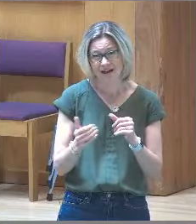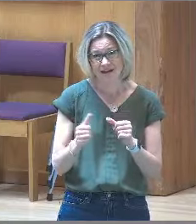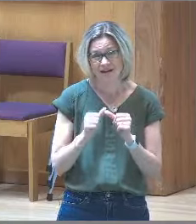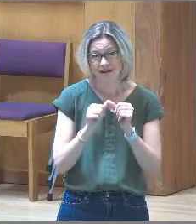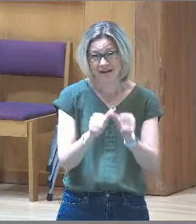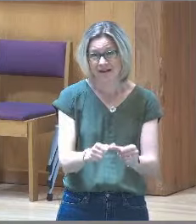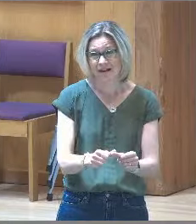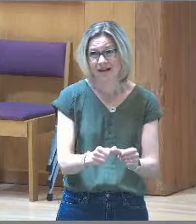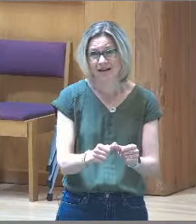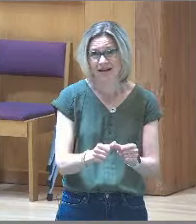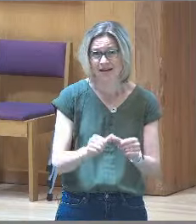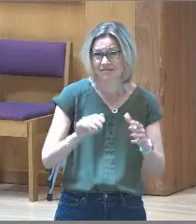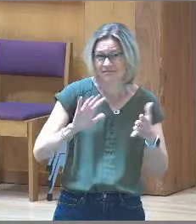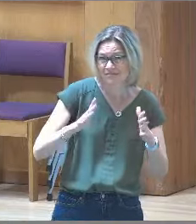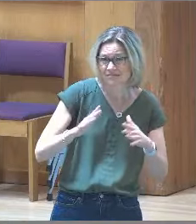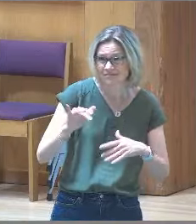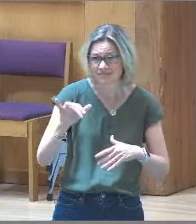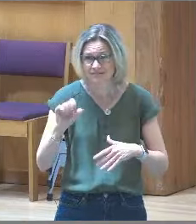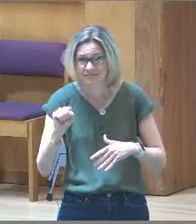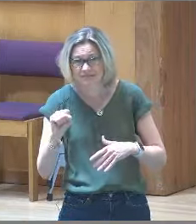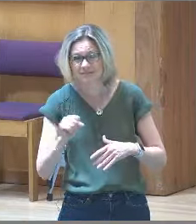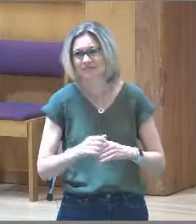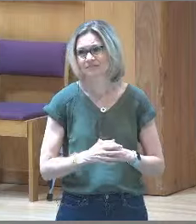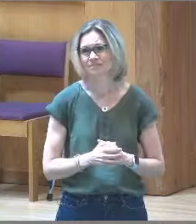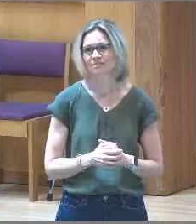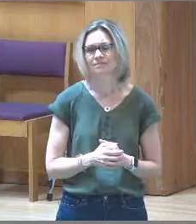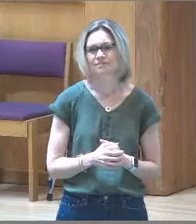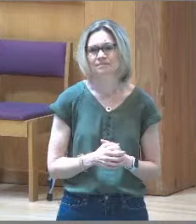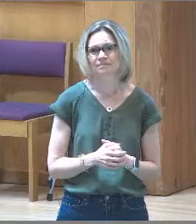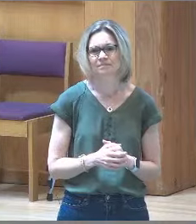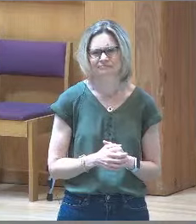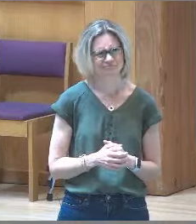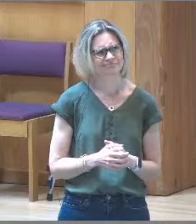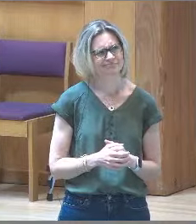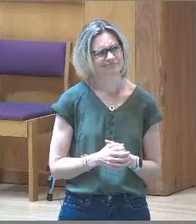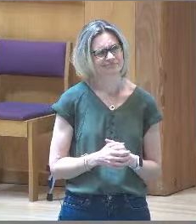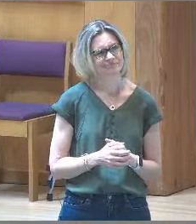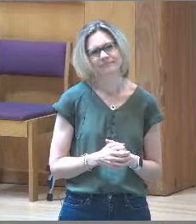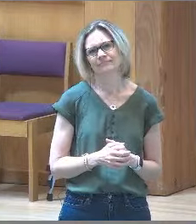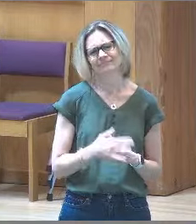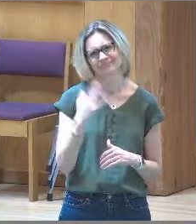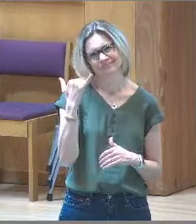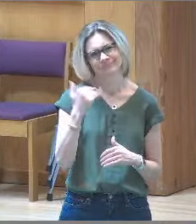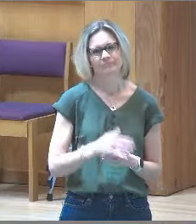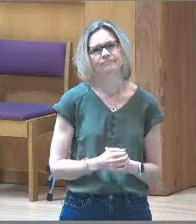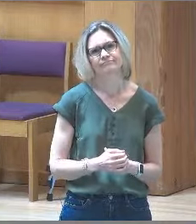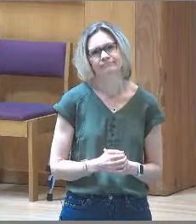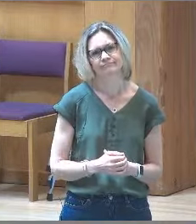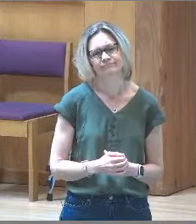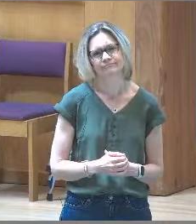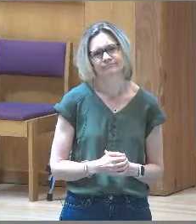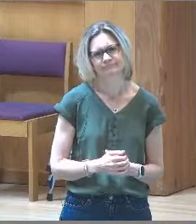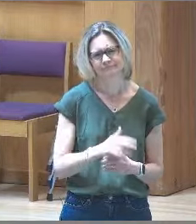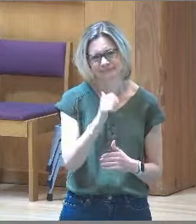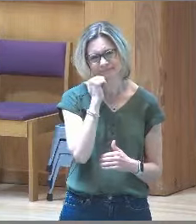of. Yes. Okay. Well, why? Why do we need to be praying every day?